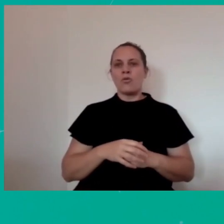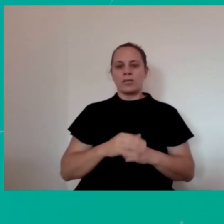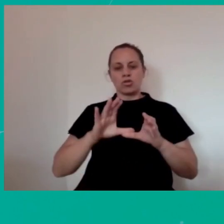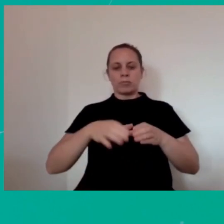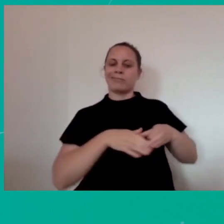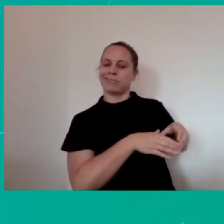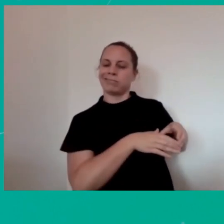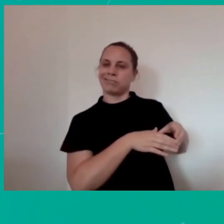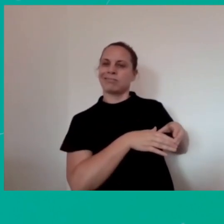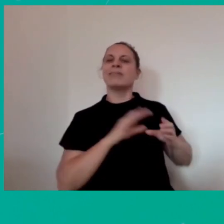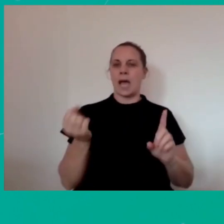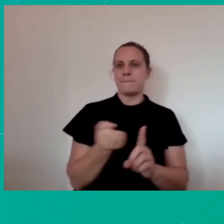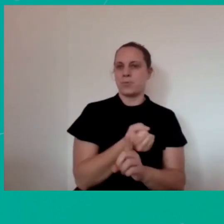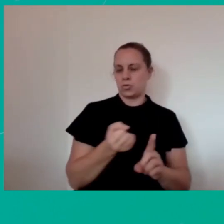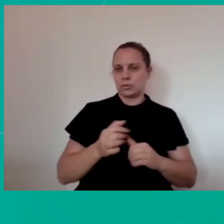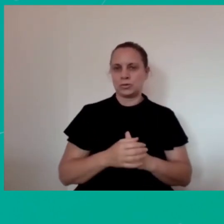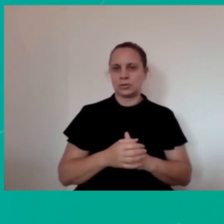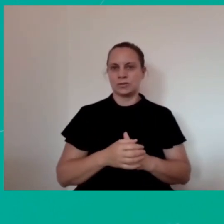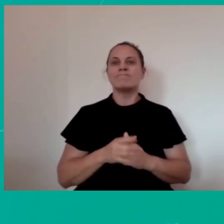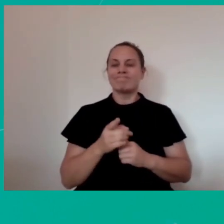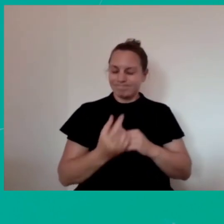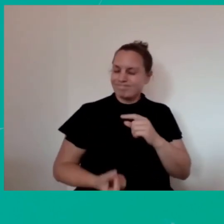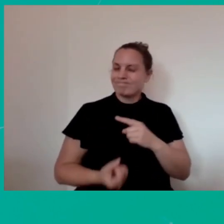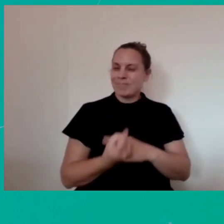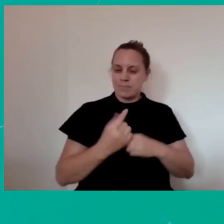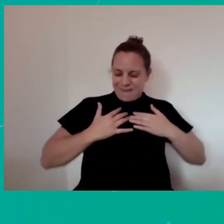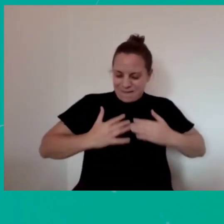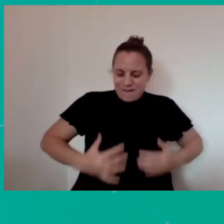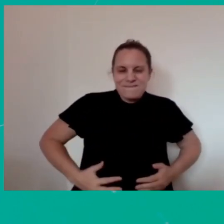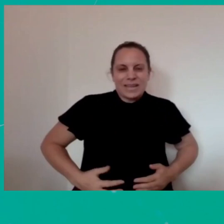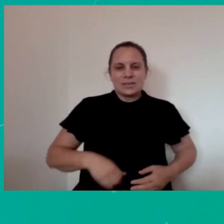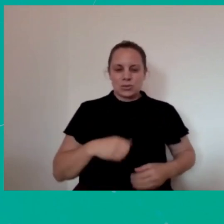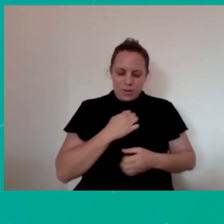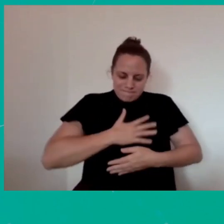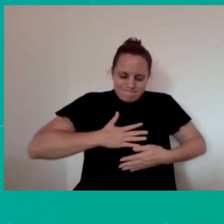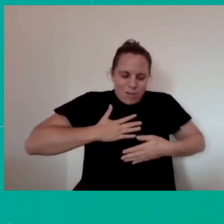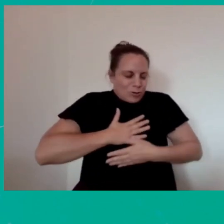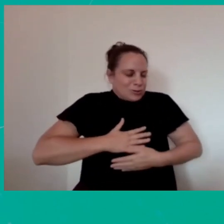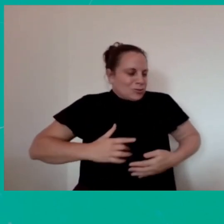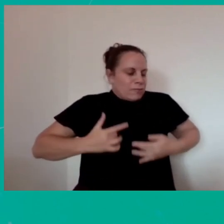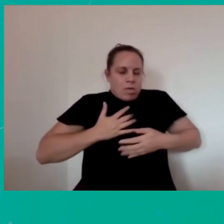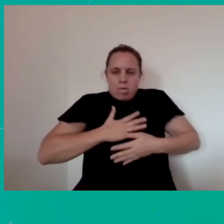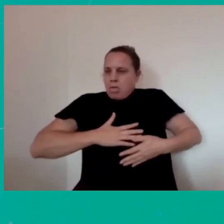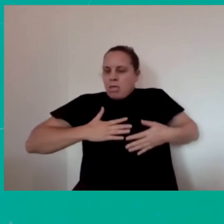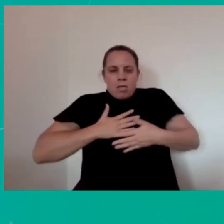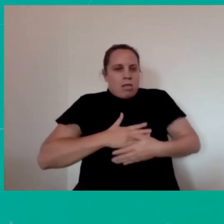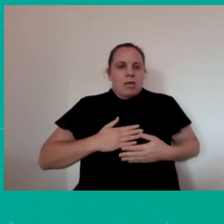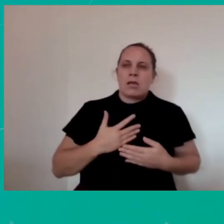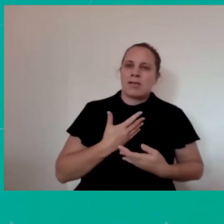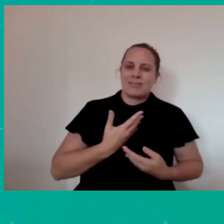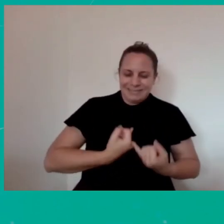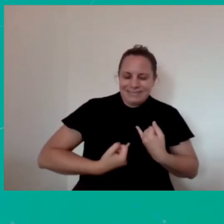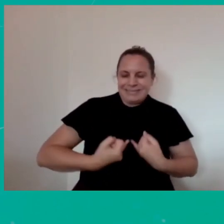All of this harm to people has huge physical and emotional consequences. It can exacerbate existing